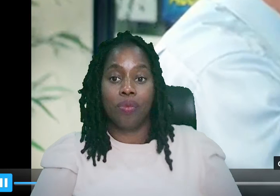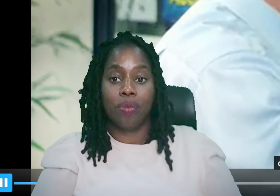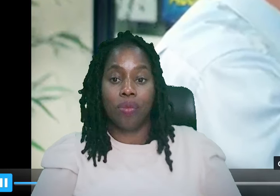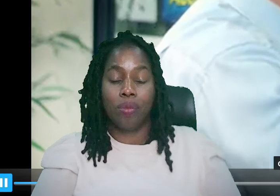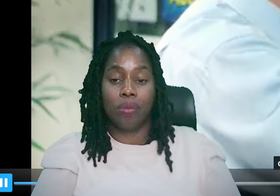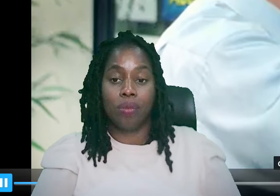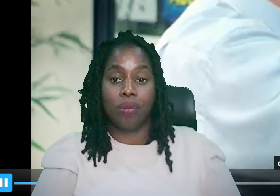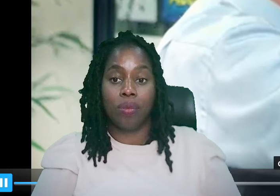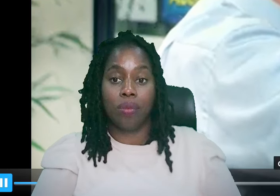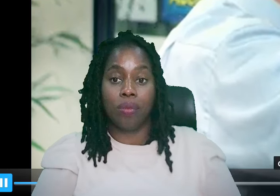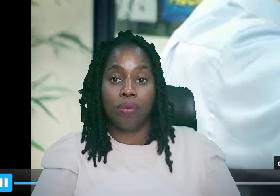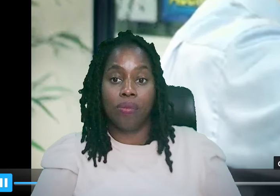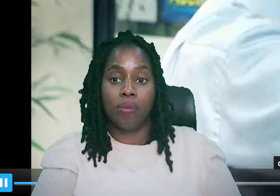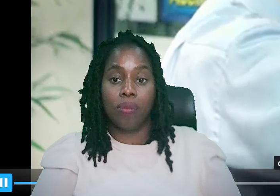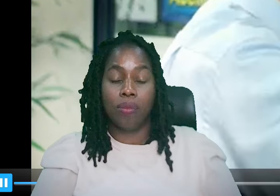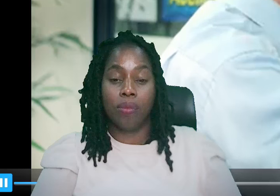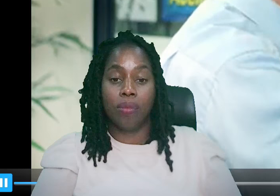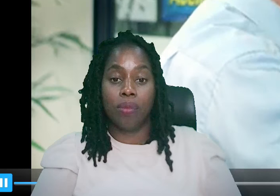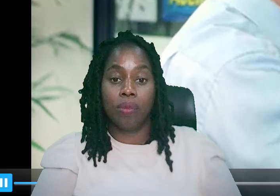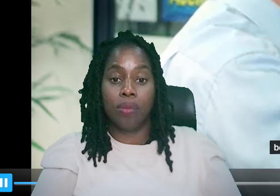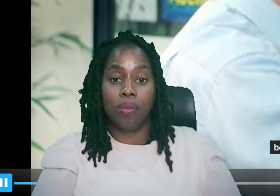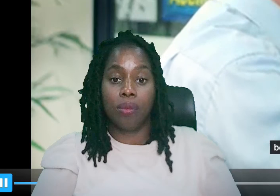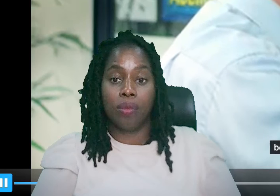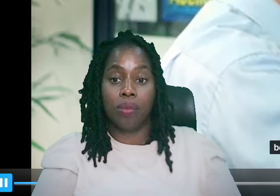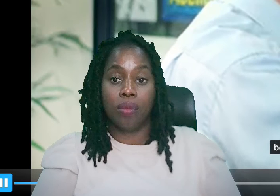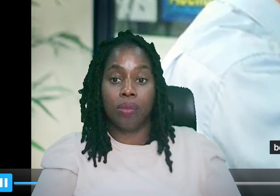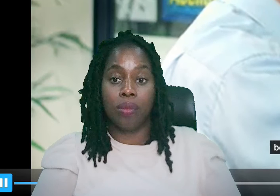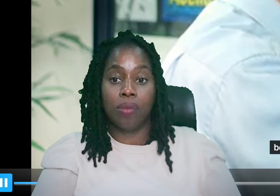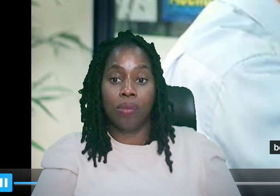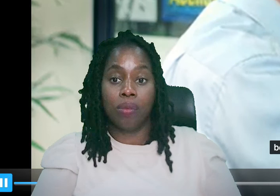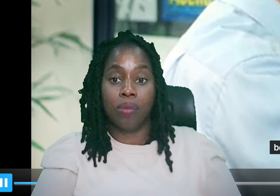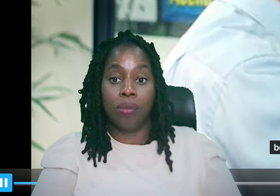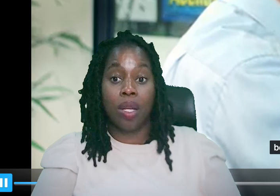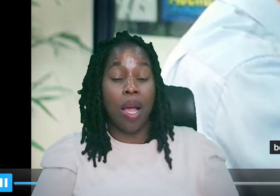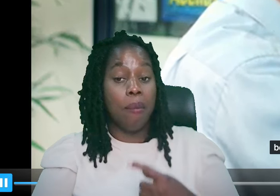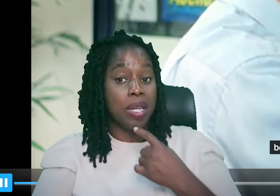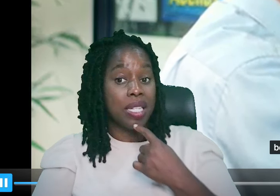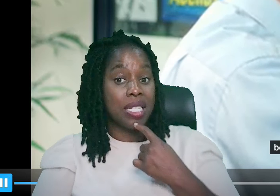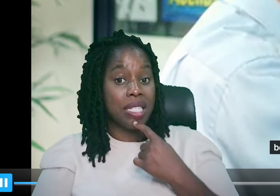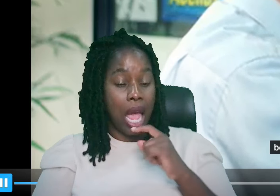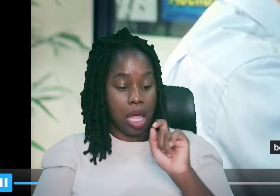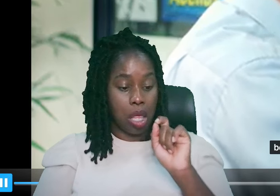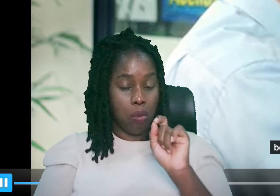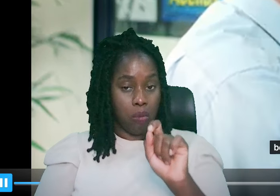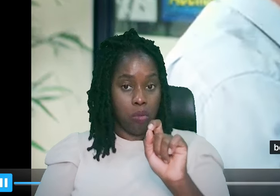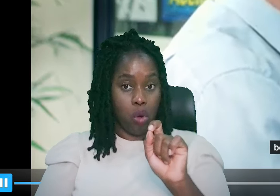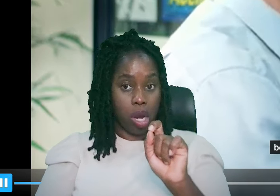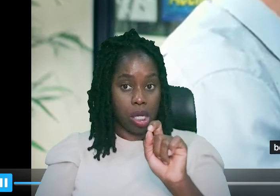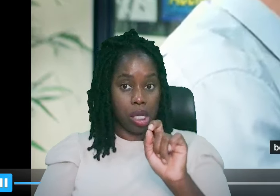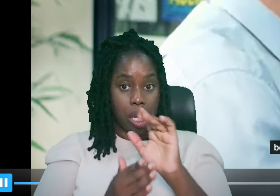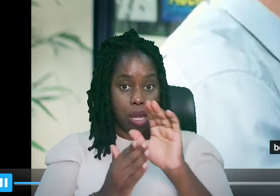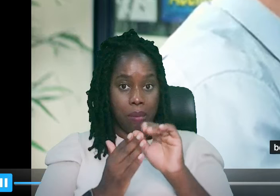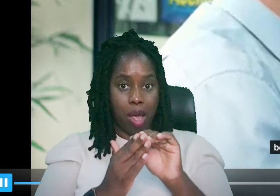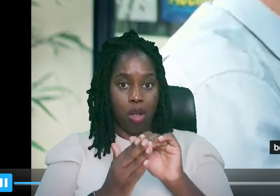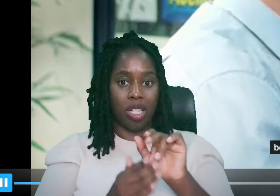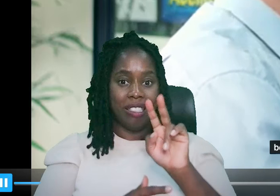here. Now, what I'm going to do is I'm going to say that this point here is the point